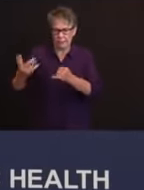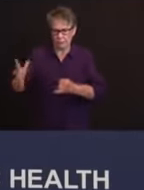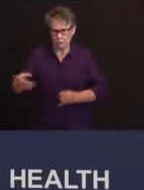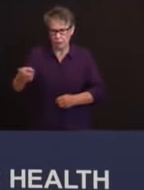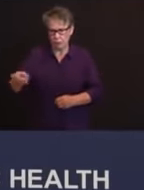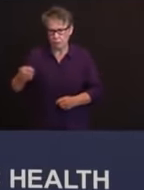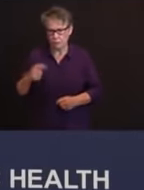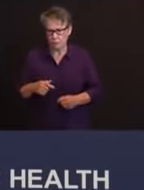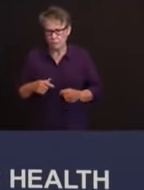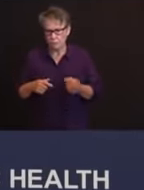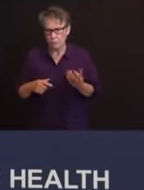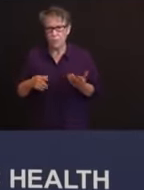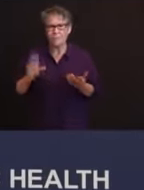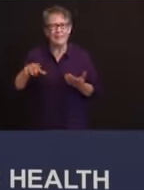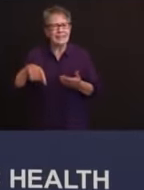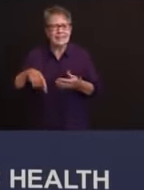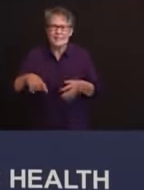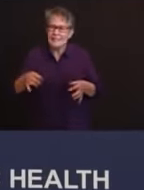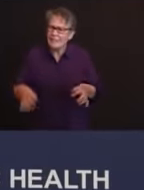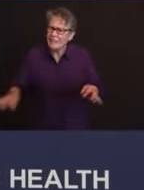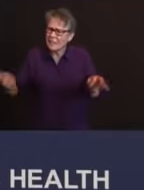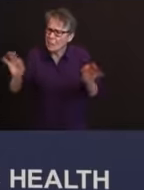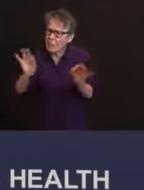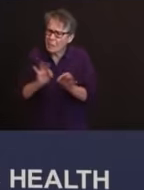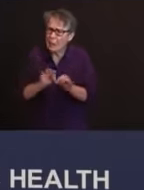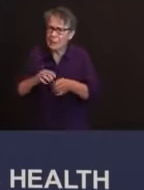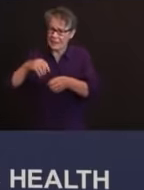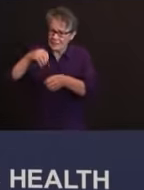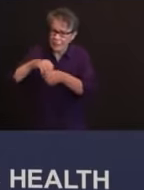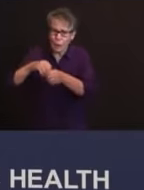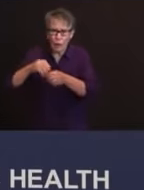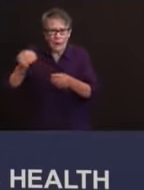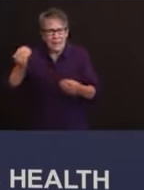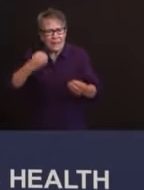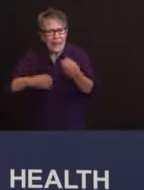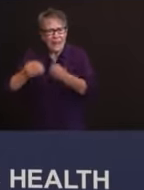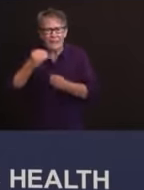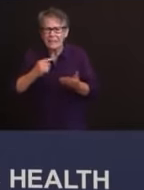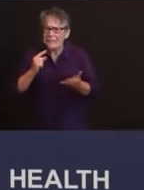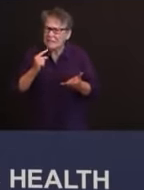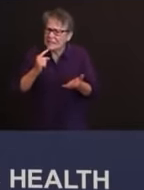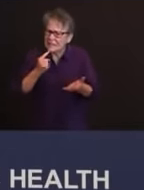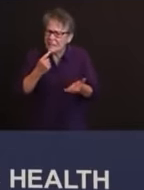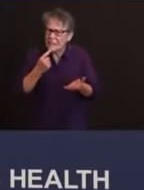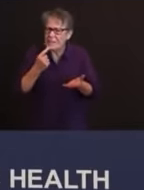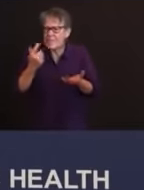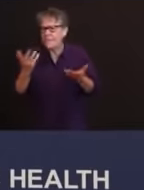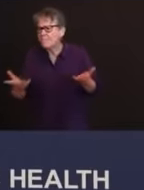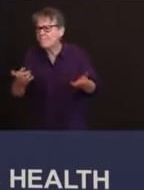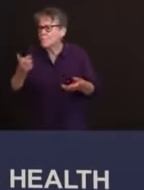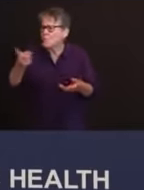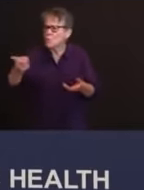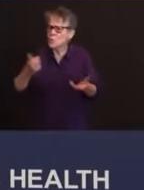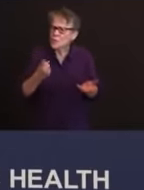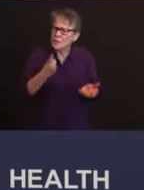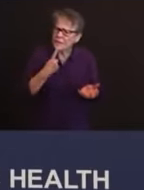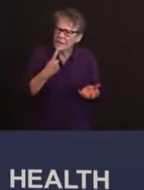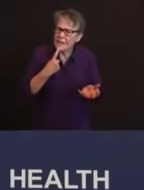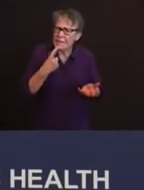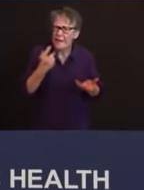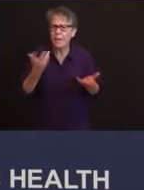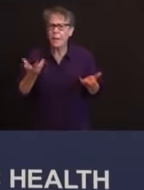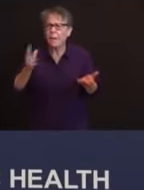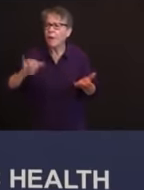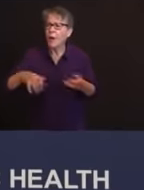important, the details of this indoor dining business. You had said that the increase in the problem or